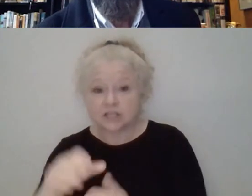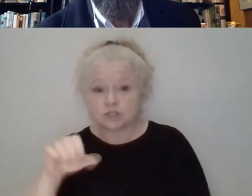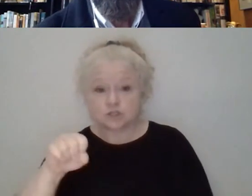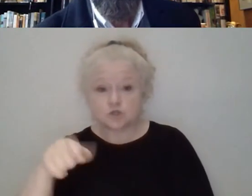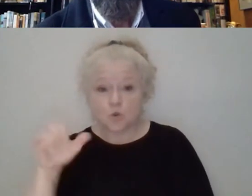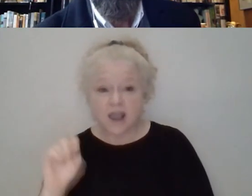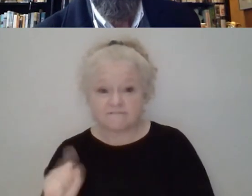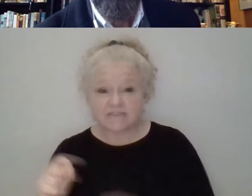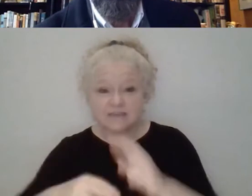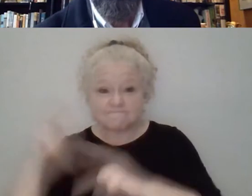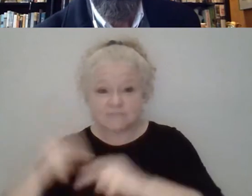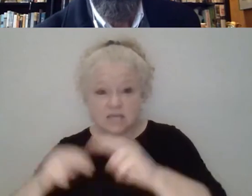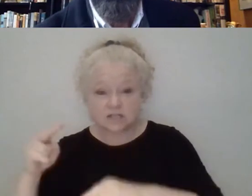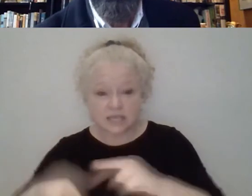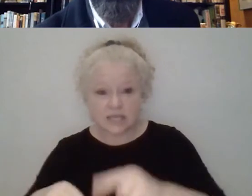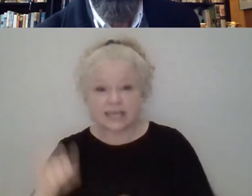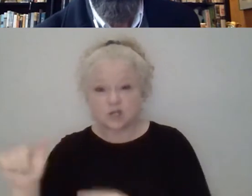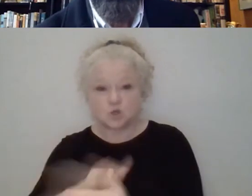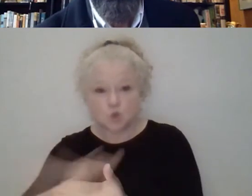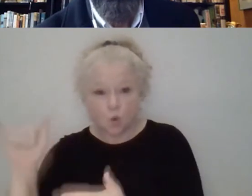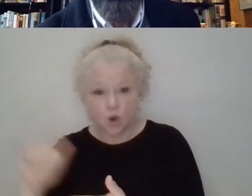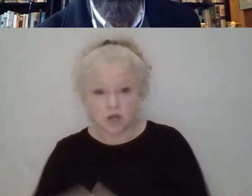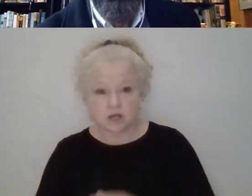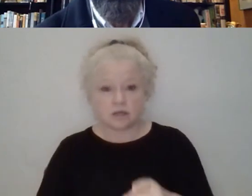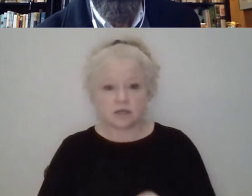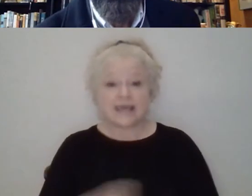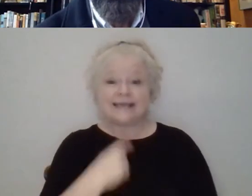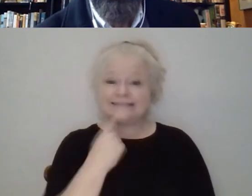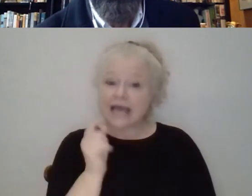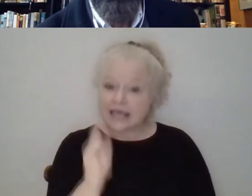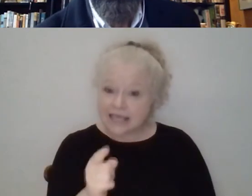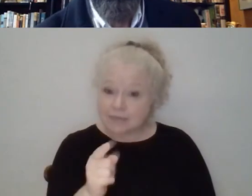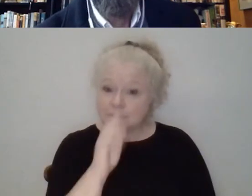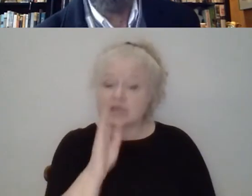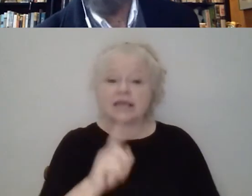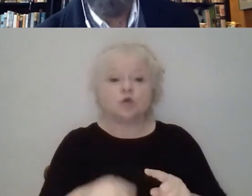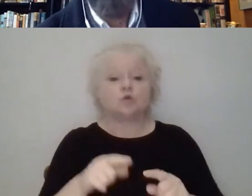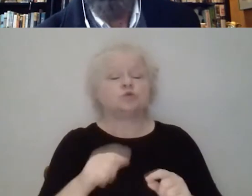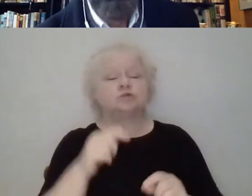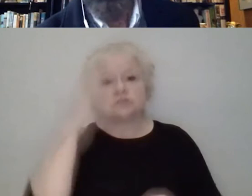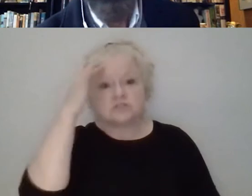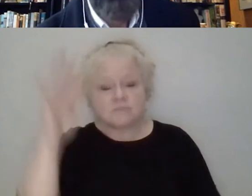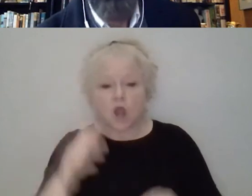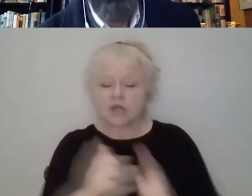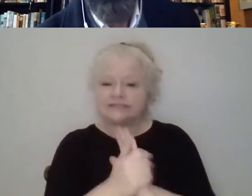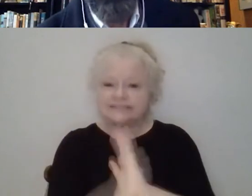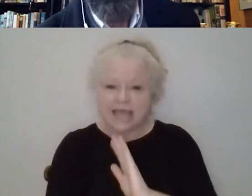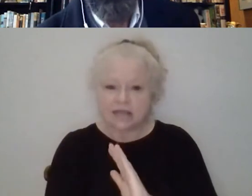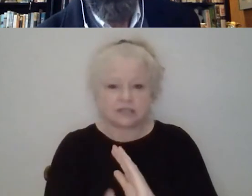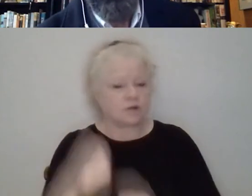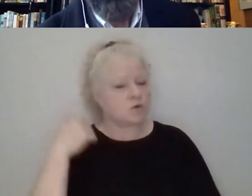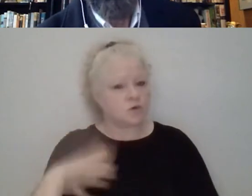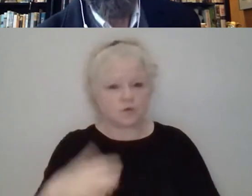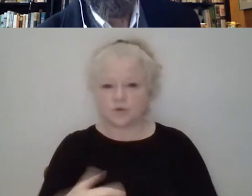globe. And she said, and I want you to make sure to tell him that he is one of the smartest and most talented people I know. I mean, you